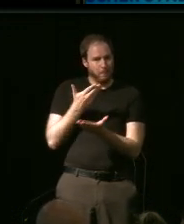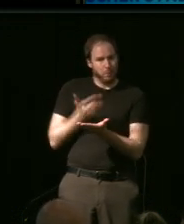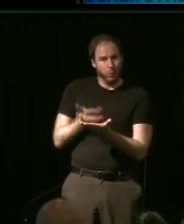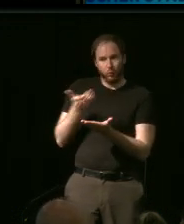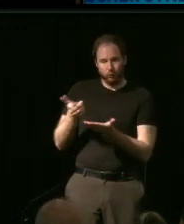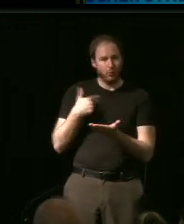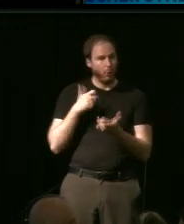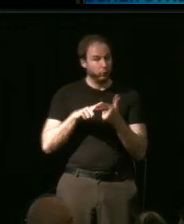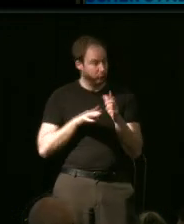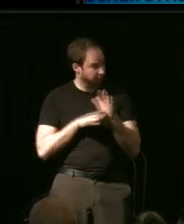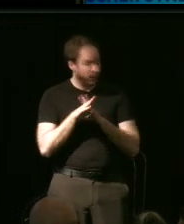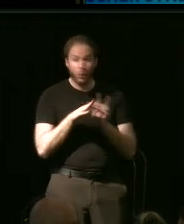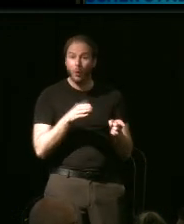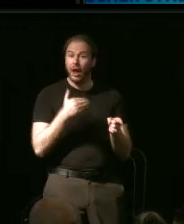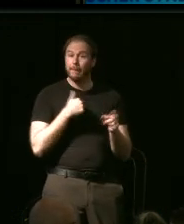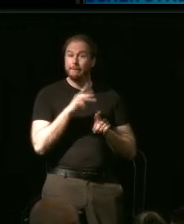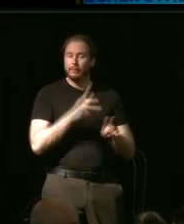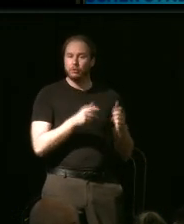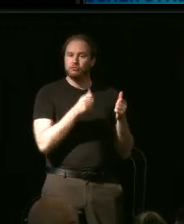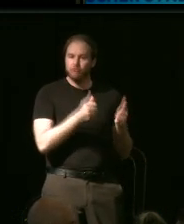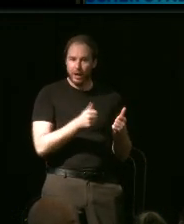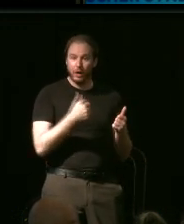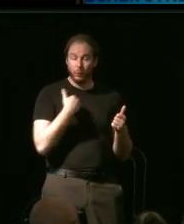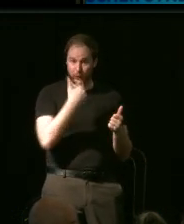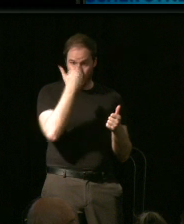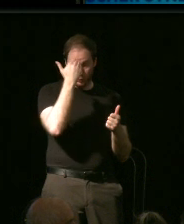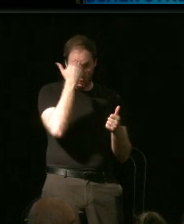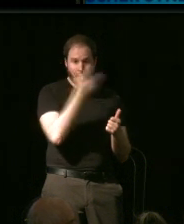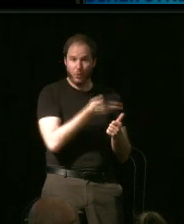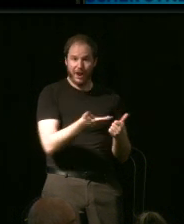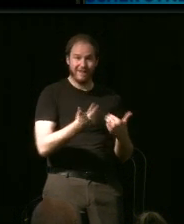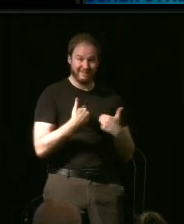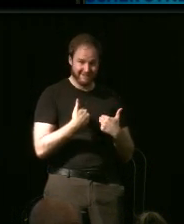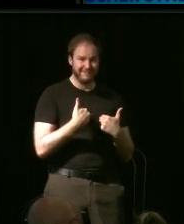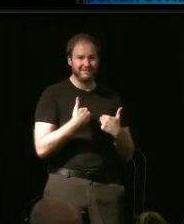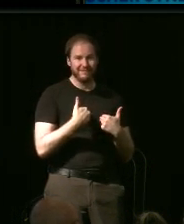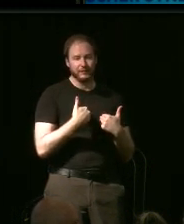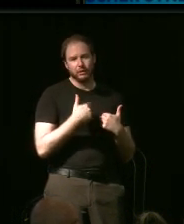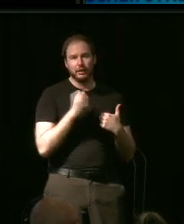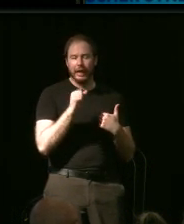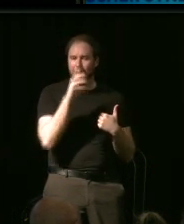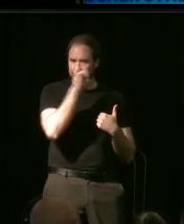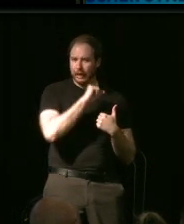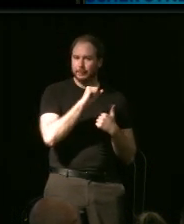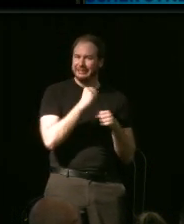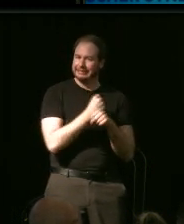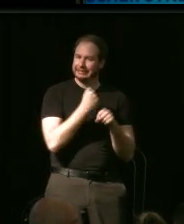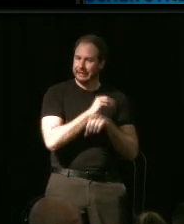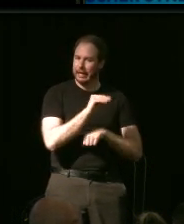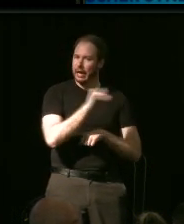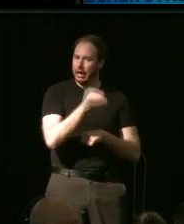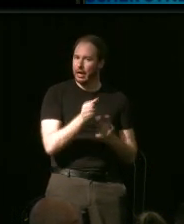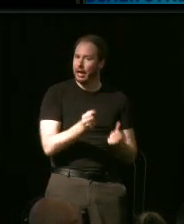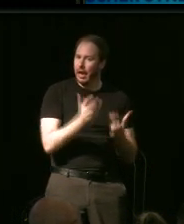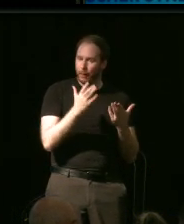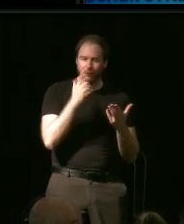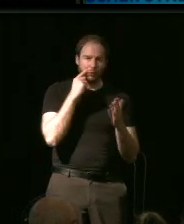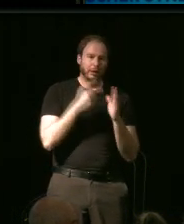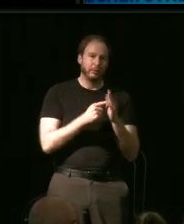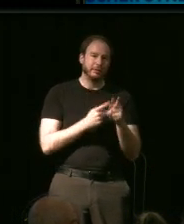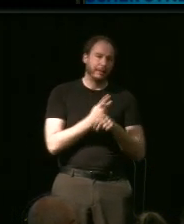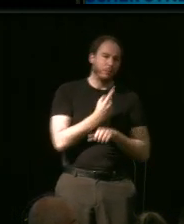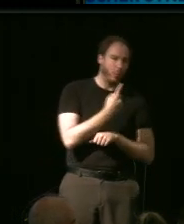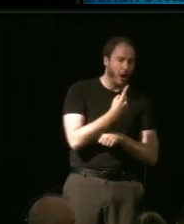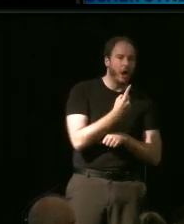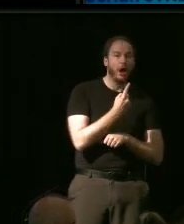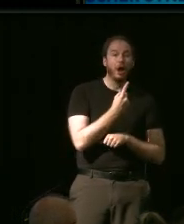developers, not only do we know broadly what percentage of individuals have type 1, and